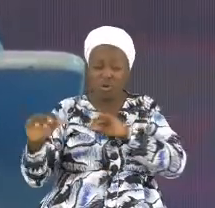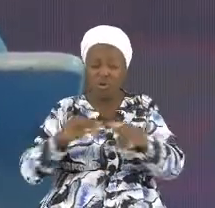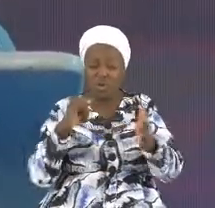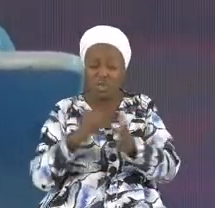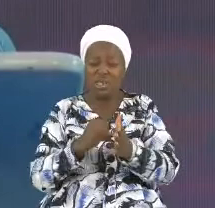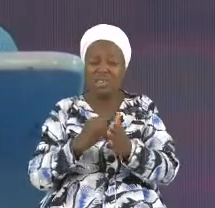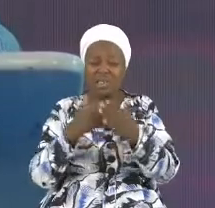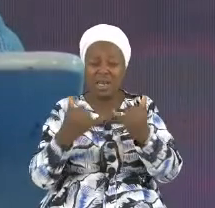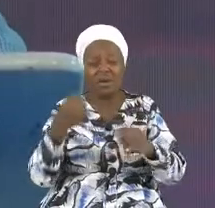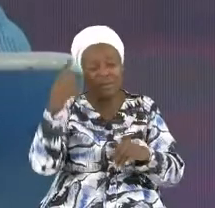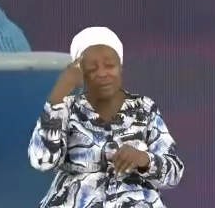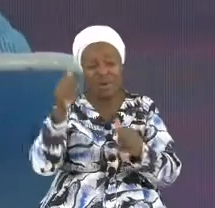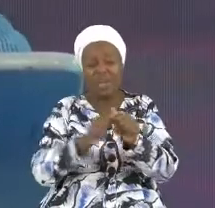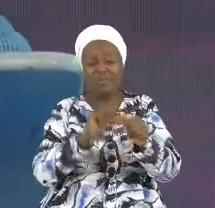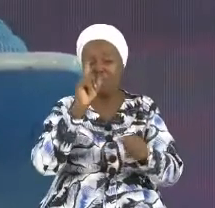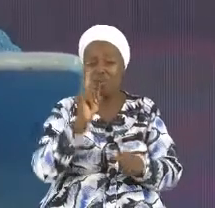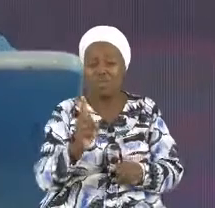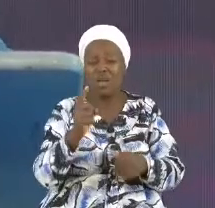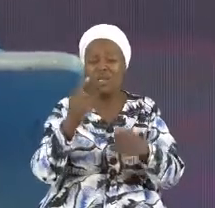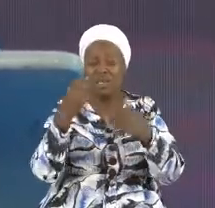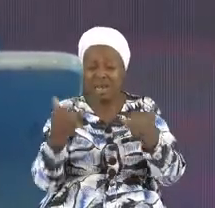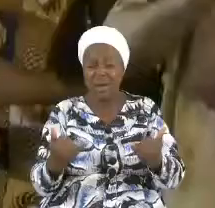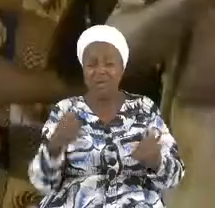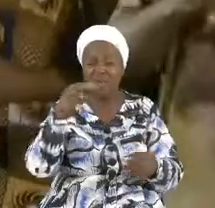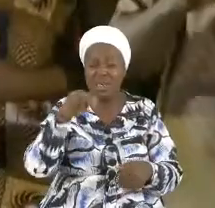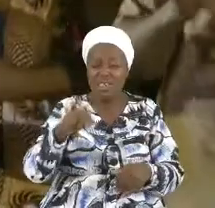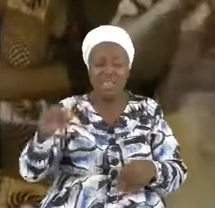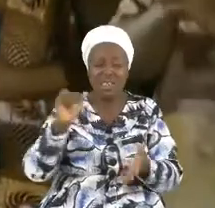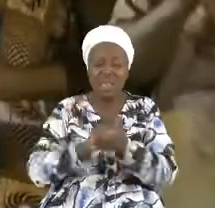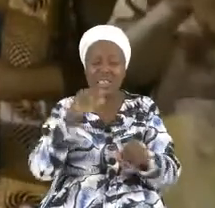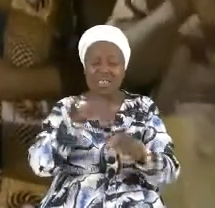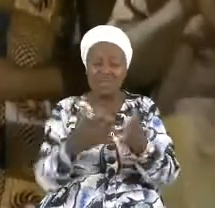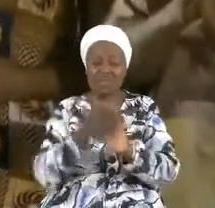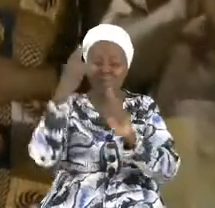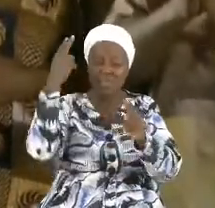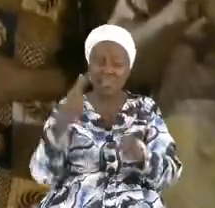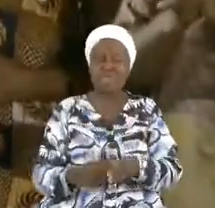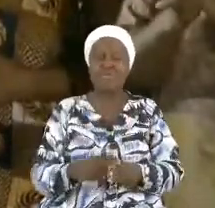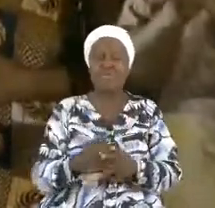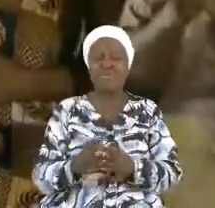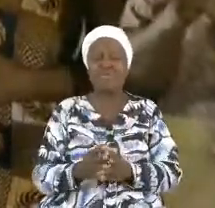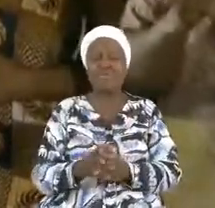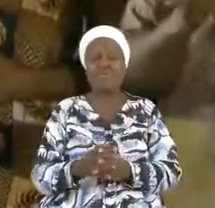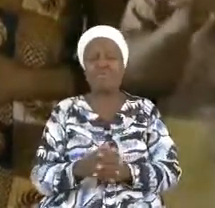everyone needing that in Jesus' name.